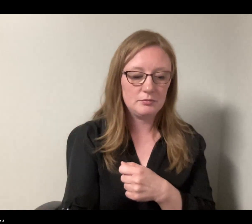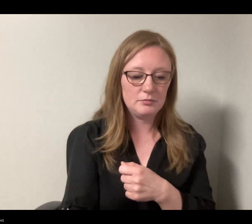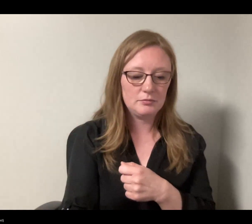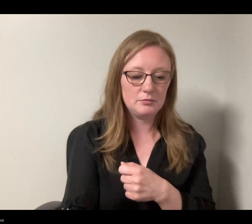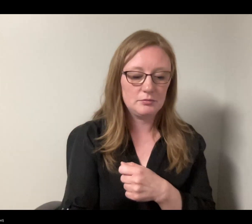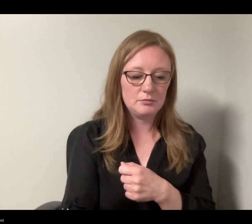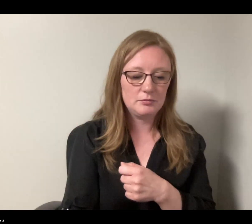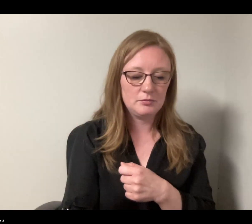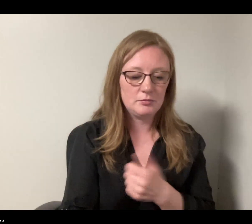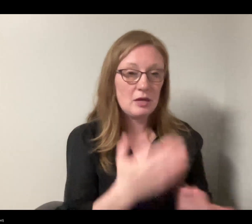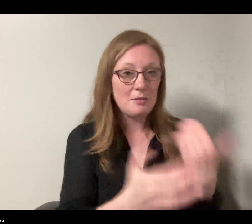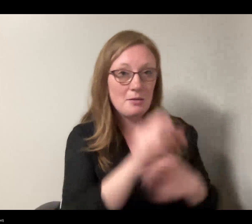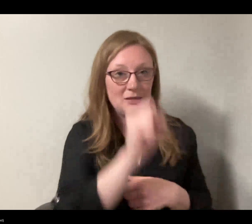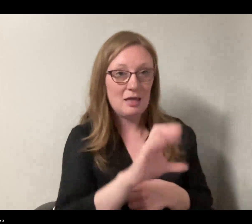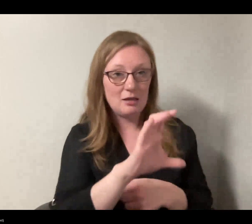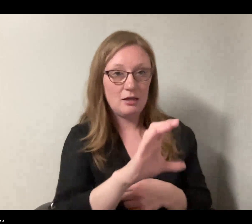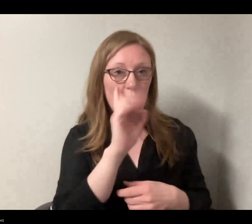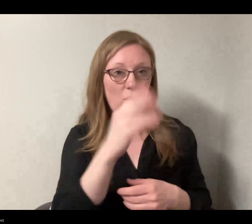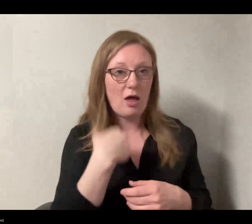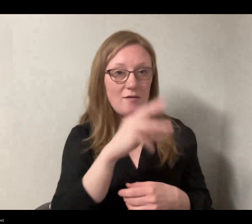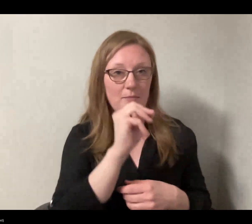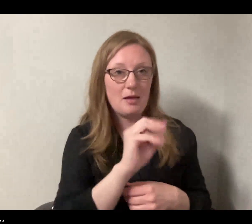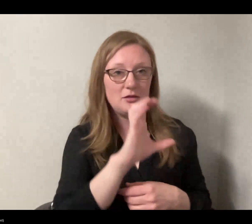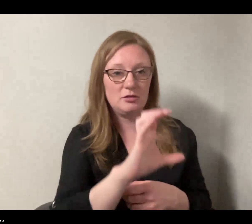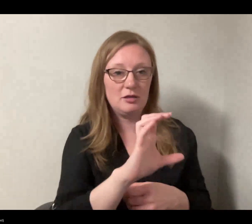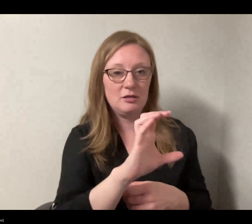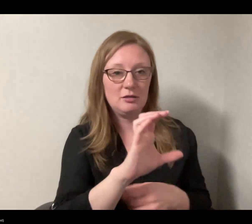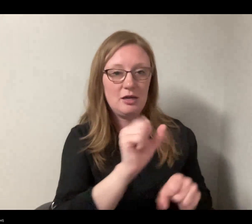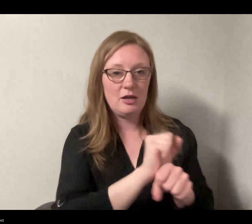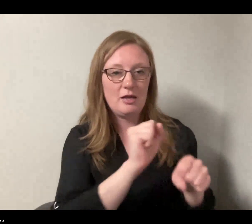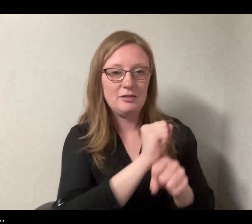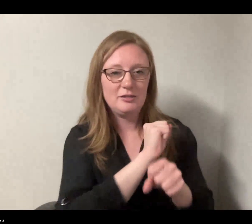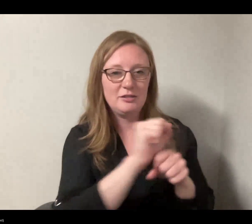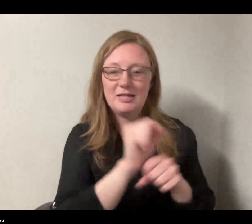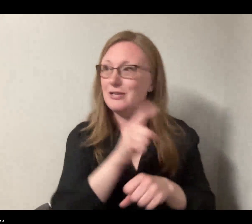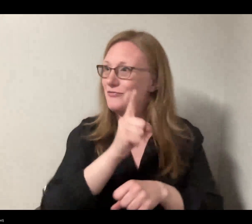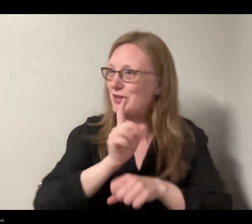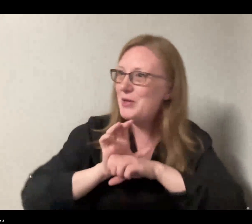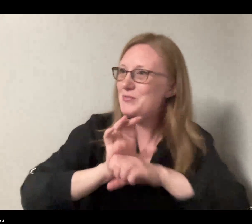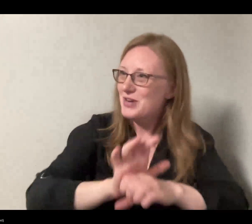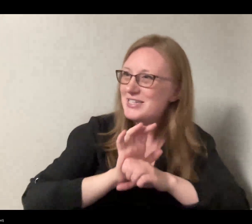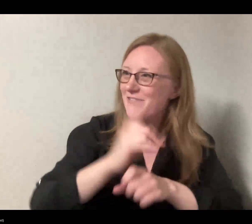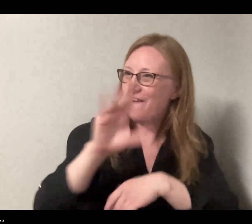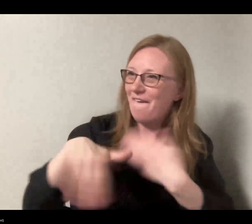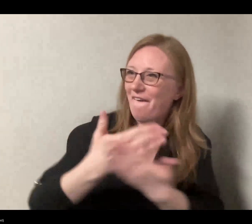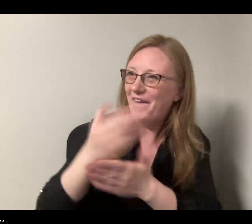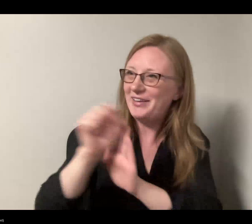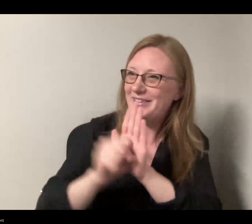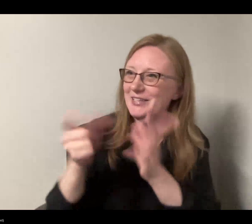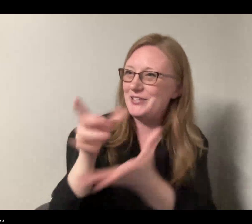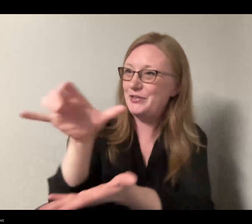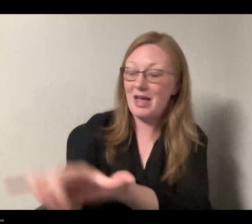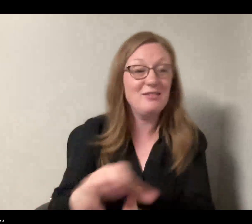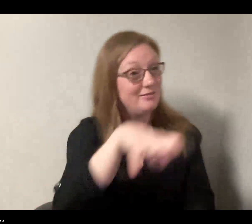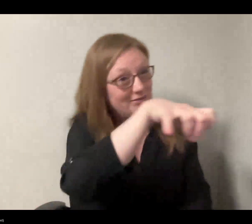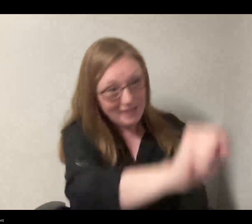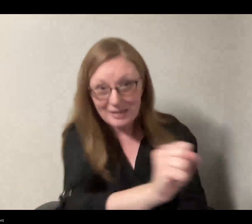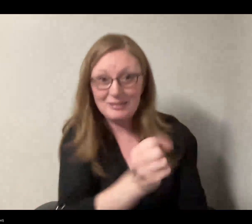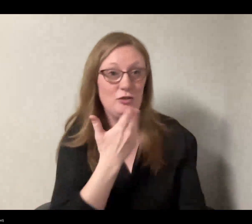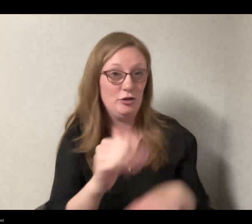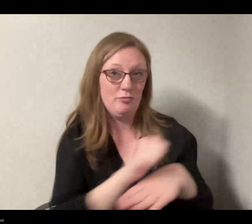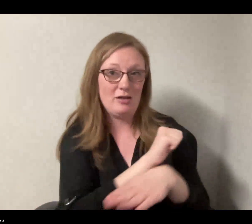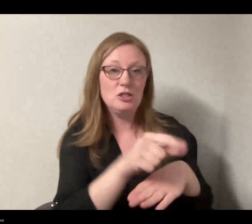Maybe South Carolina will have a national mass care exercise. That would be. He's really pushing this hard. That just you